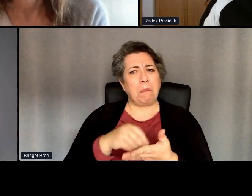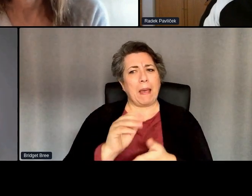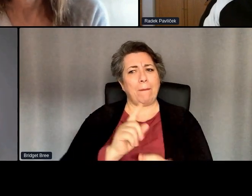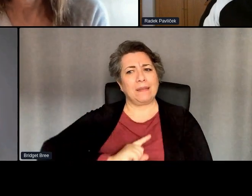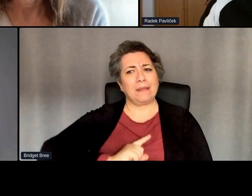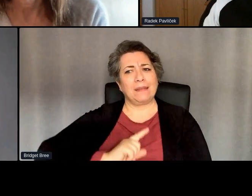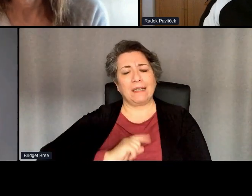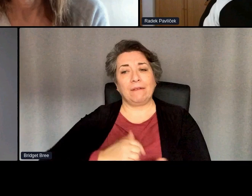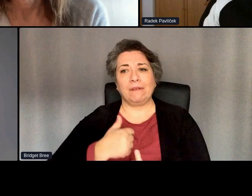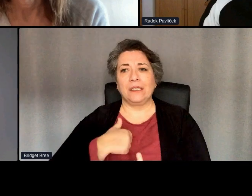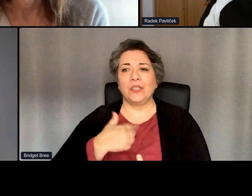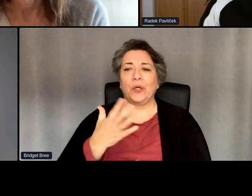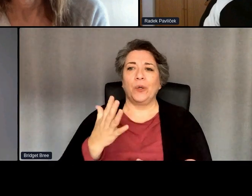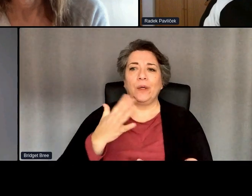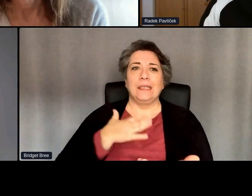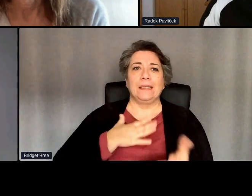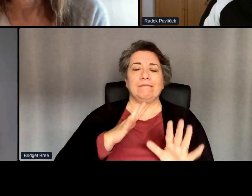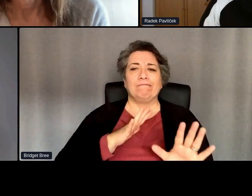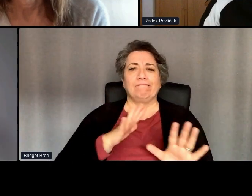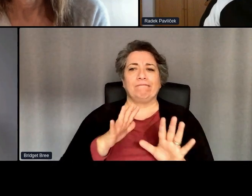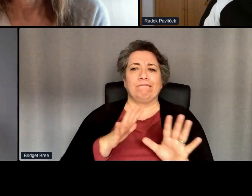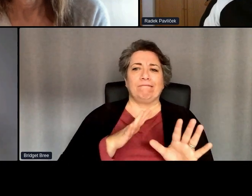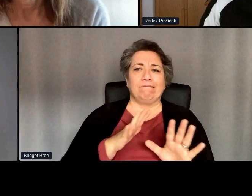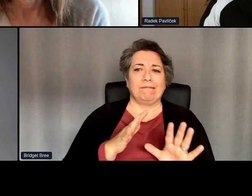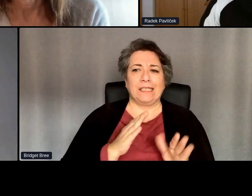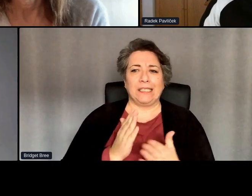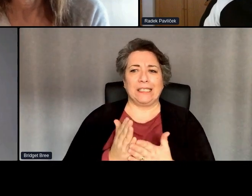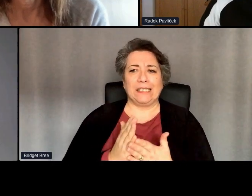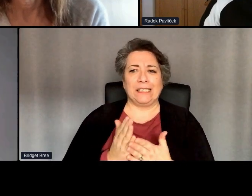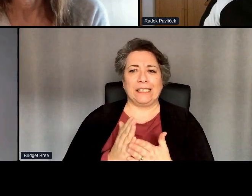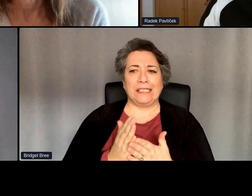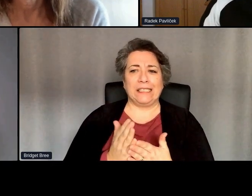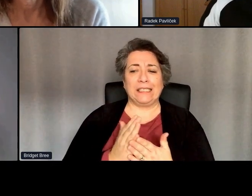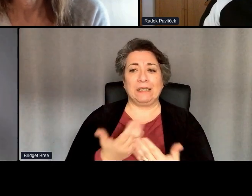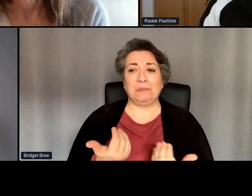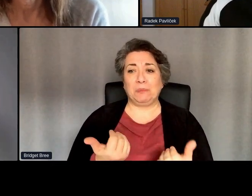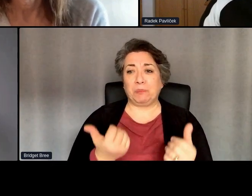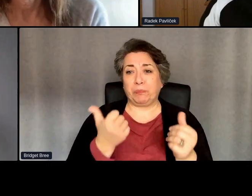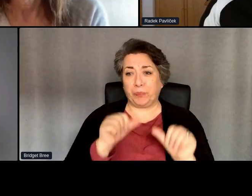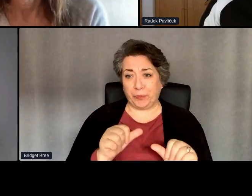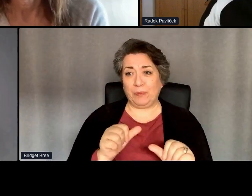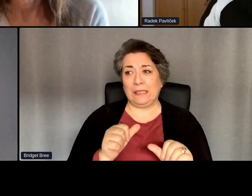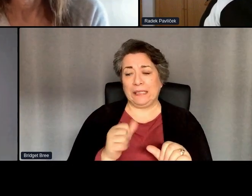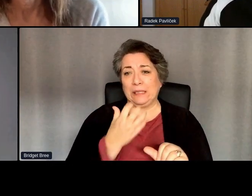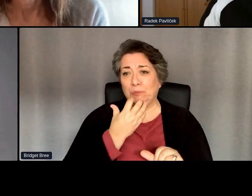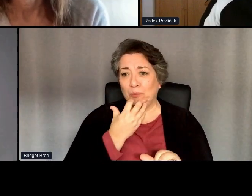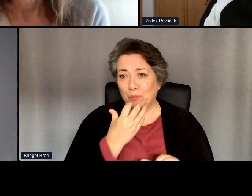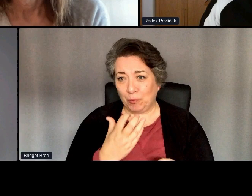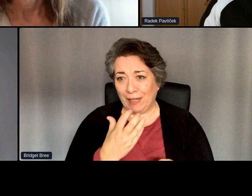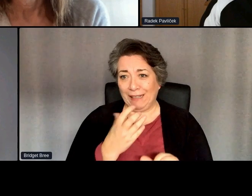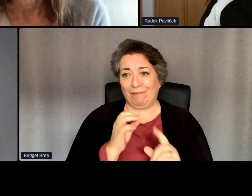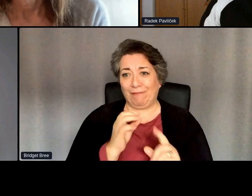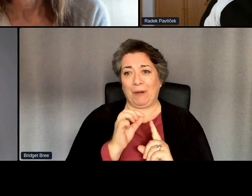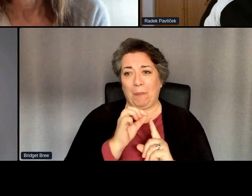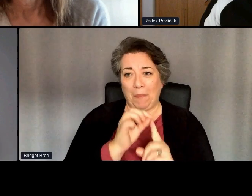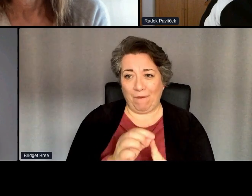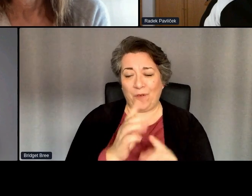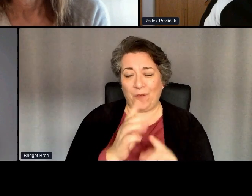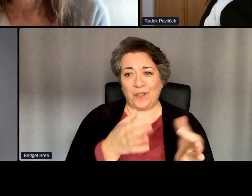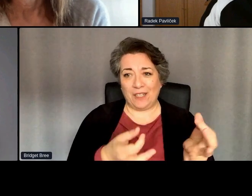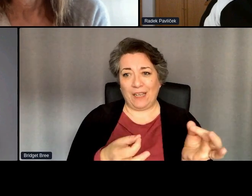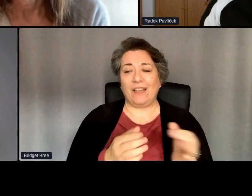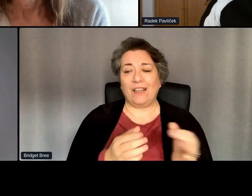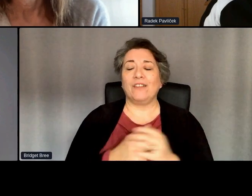I took a while until I got the courage to apply for the certification. To reply that question about